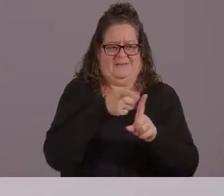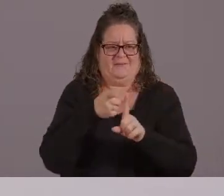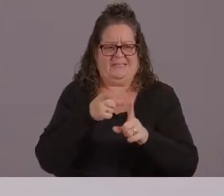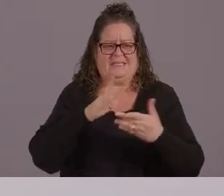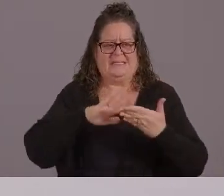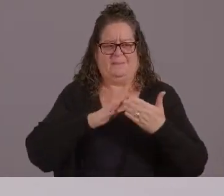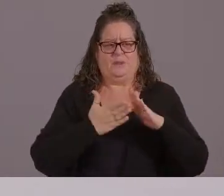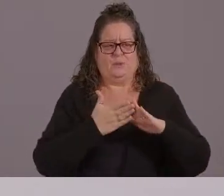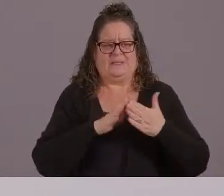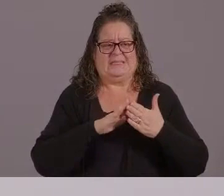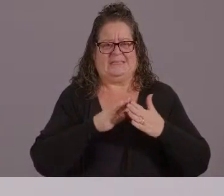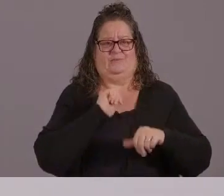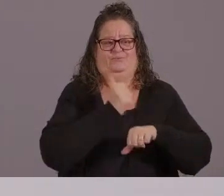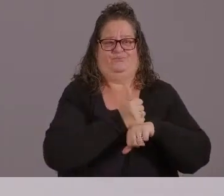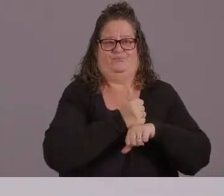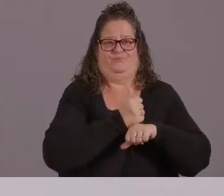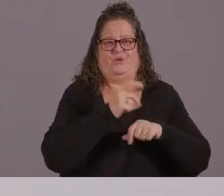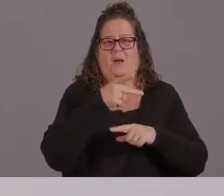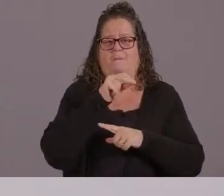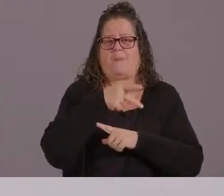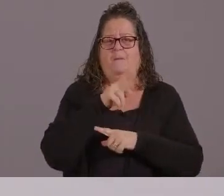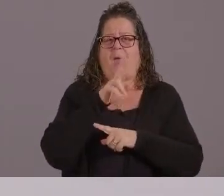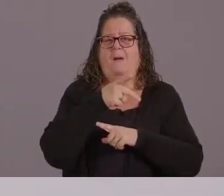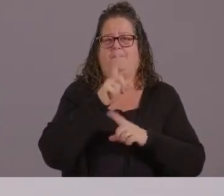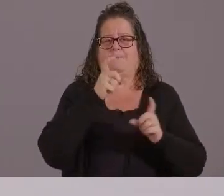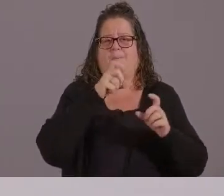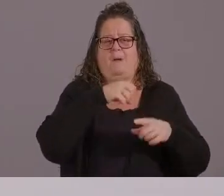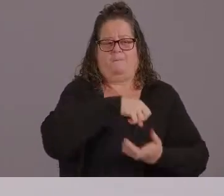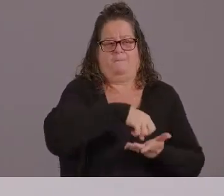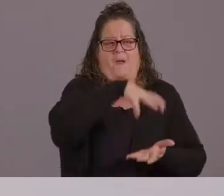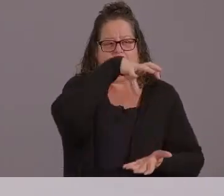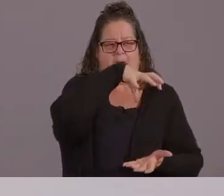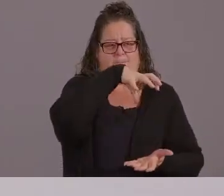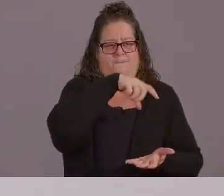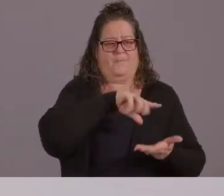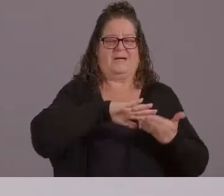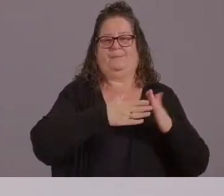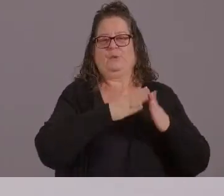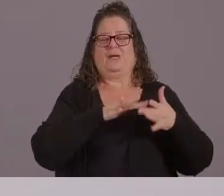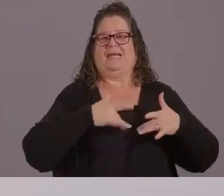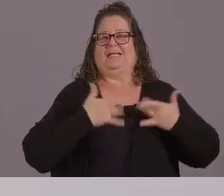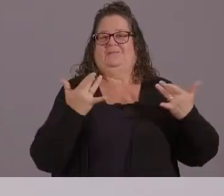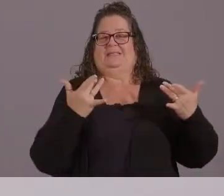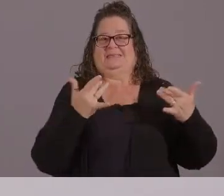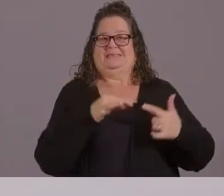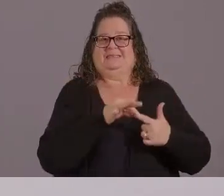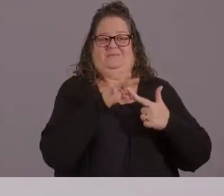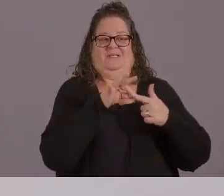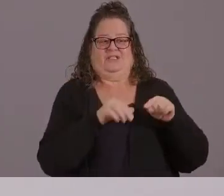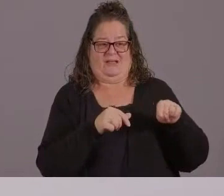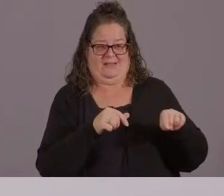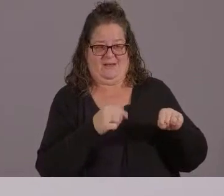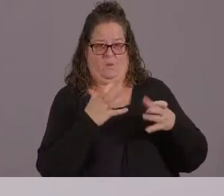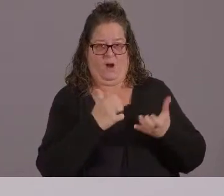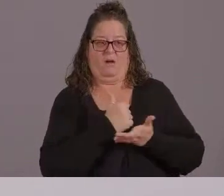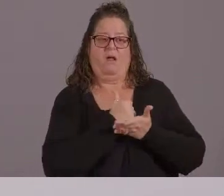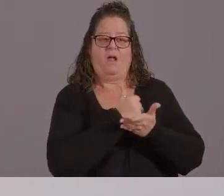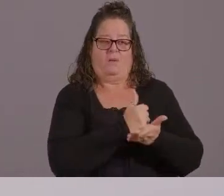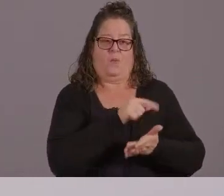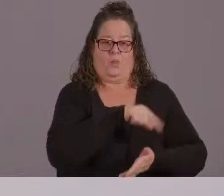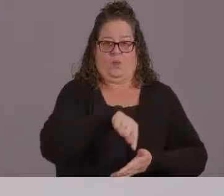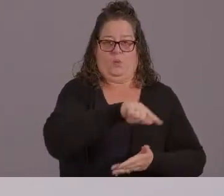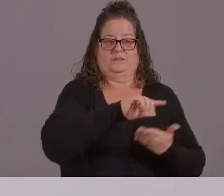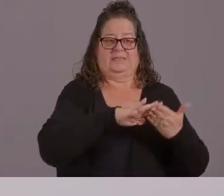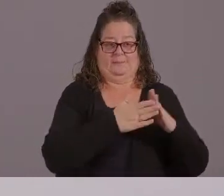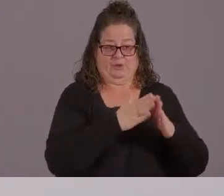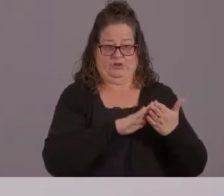events, as well as help them register. And then we are working with some of our health plan partners to